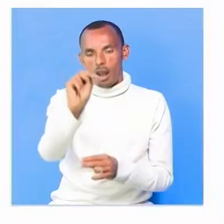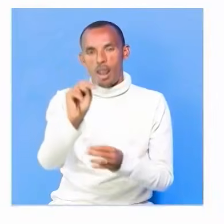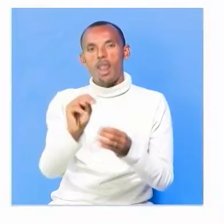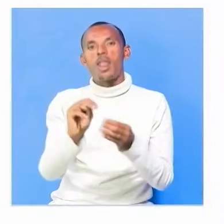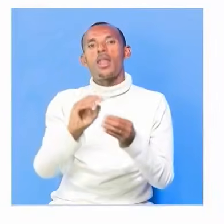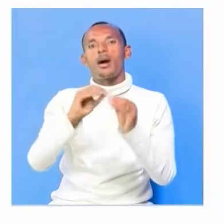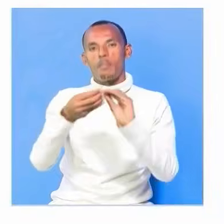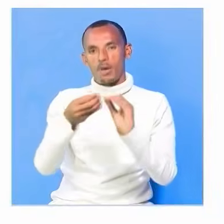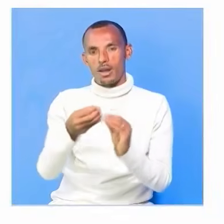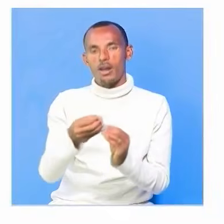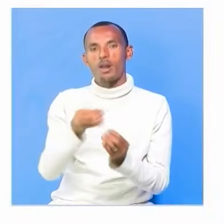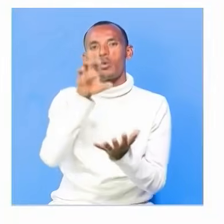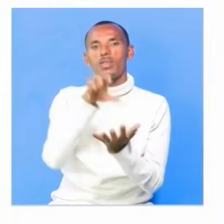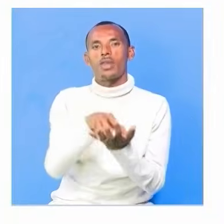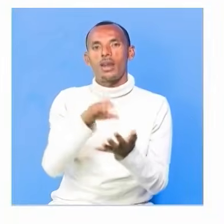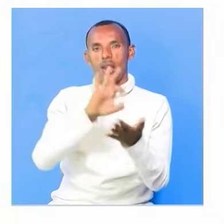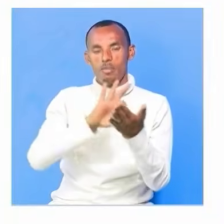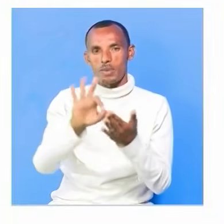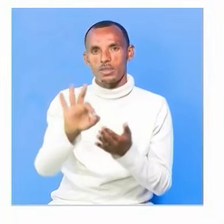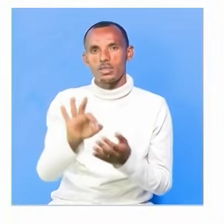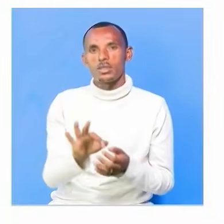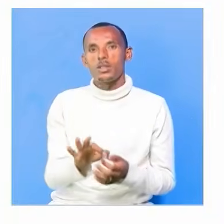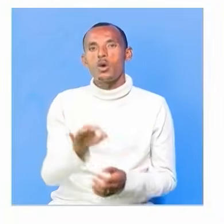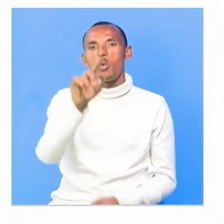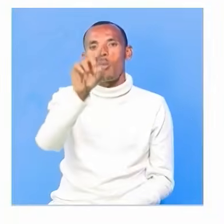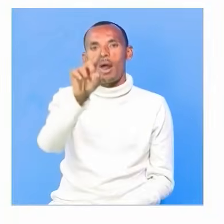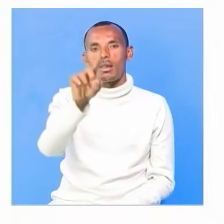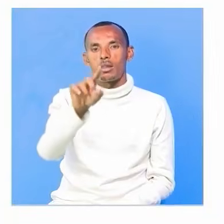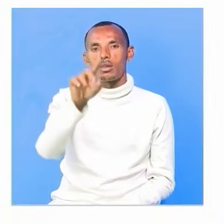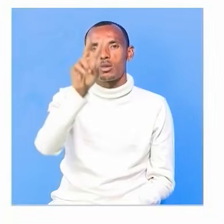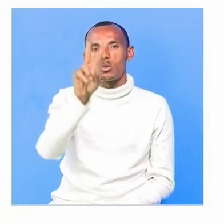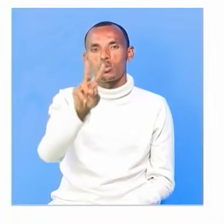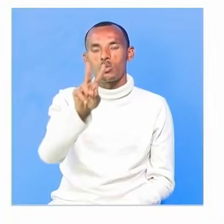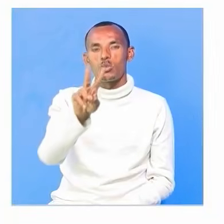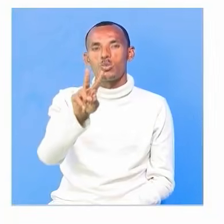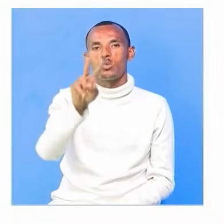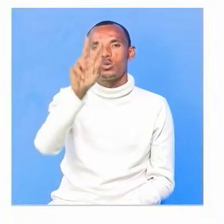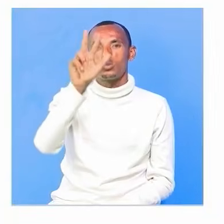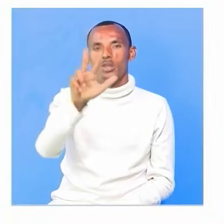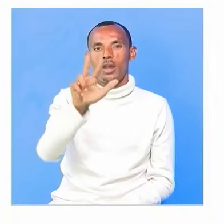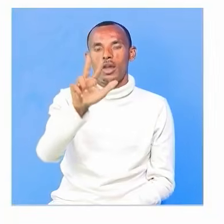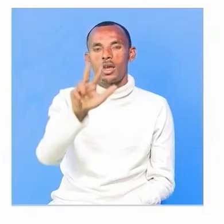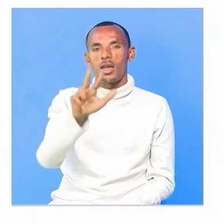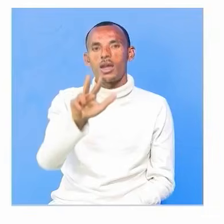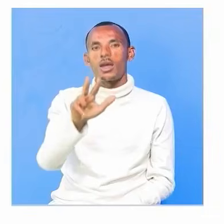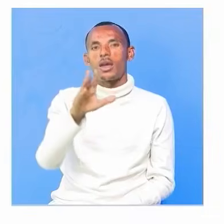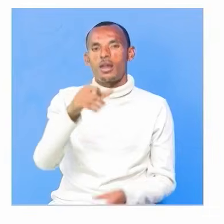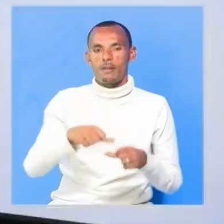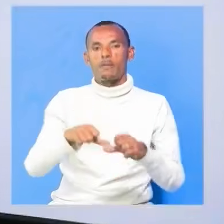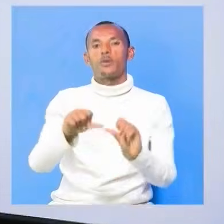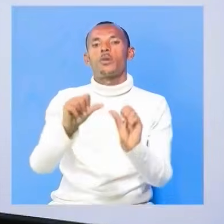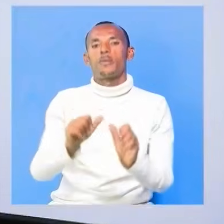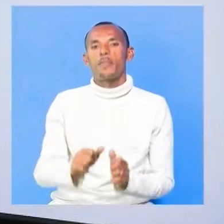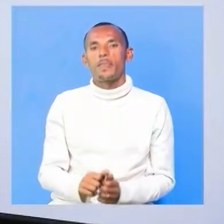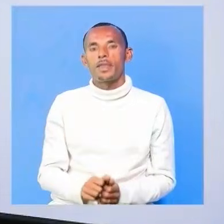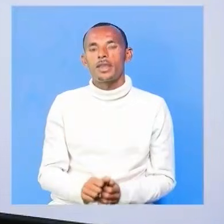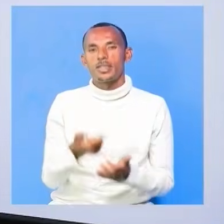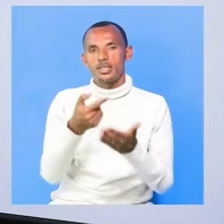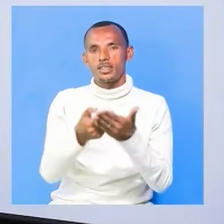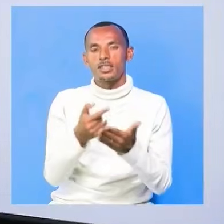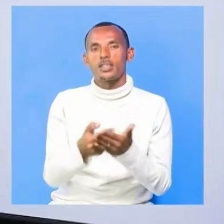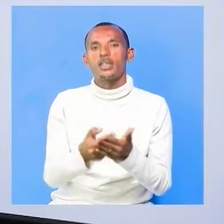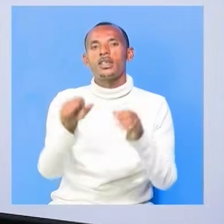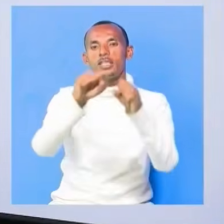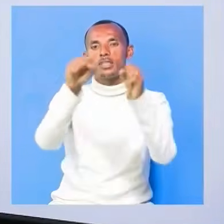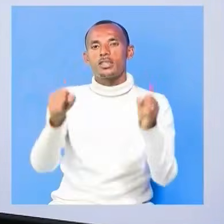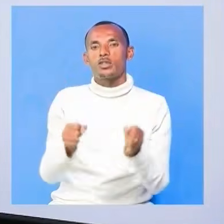number contains numbers such as 1, 2, 3, and so on. Okay, this